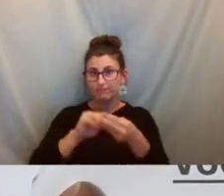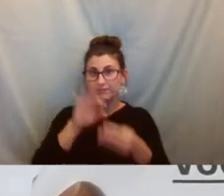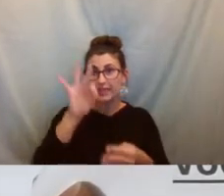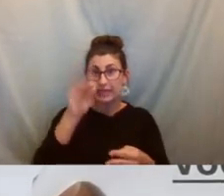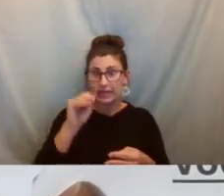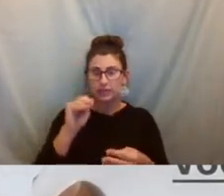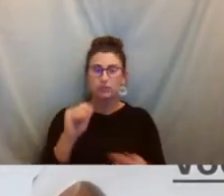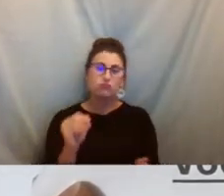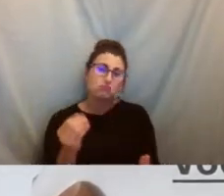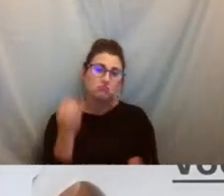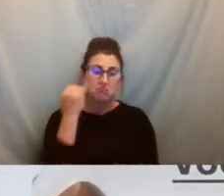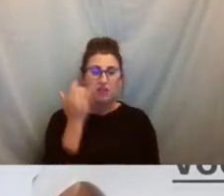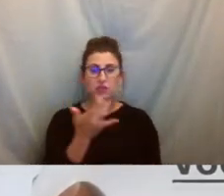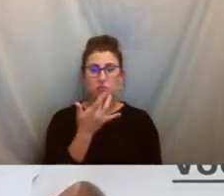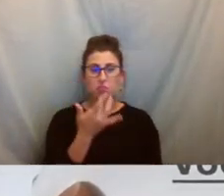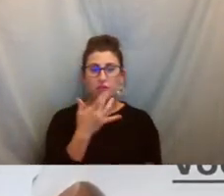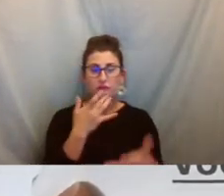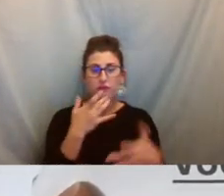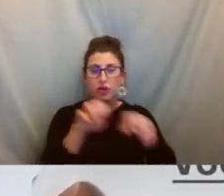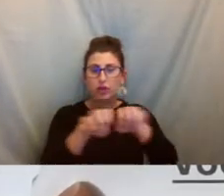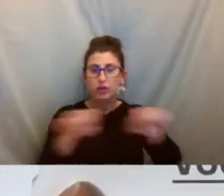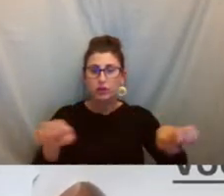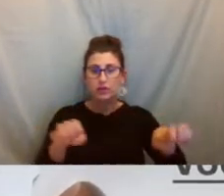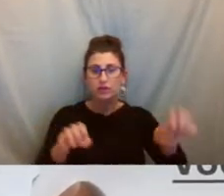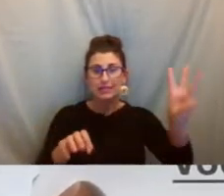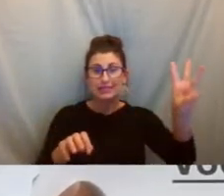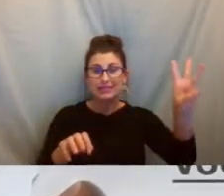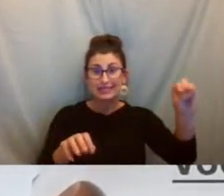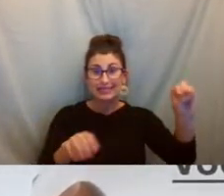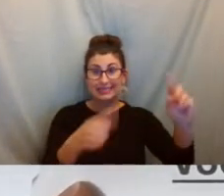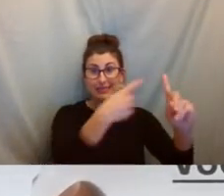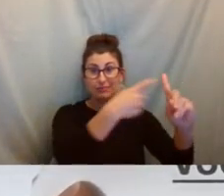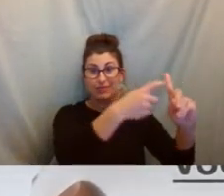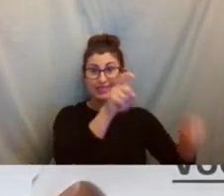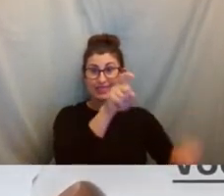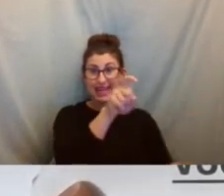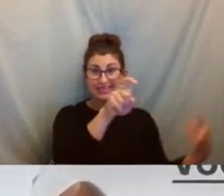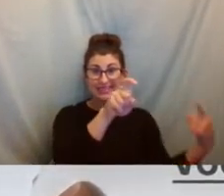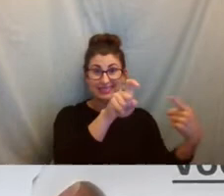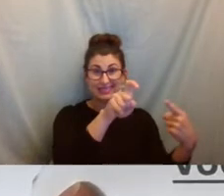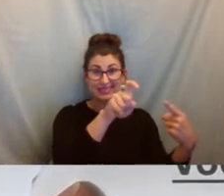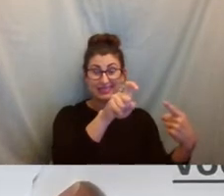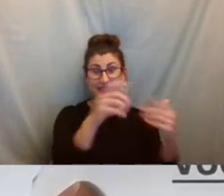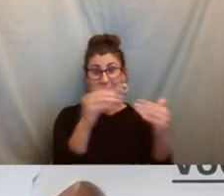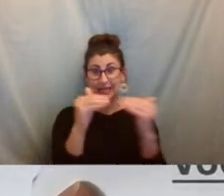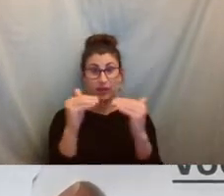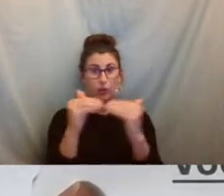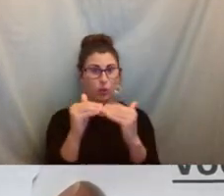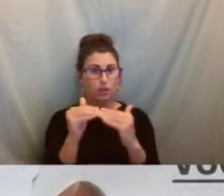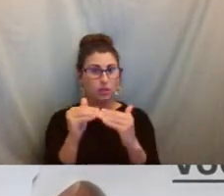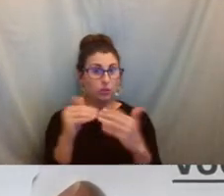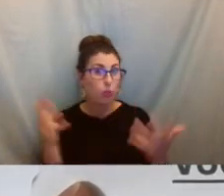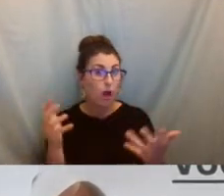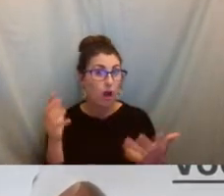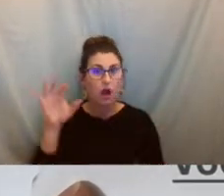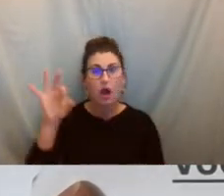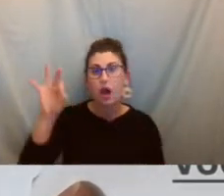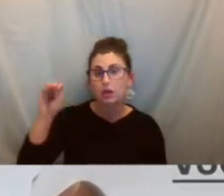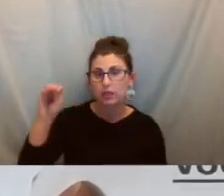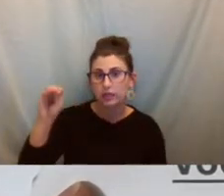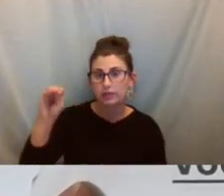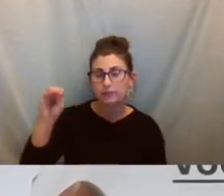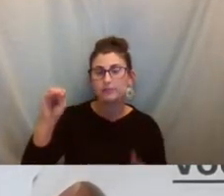So if I wanted to write an equation, 60 plus x, an unknown value, if I did not know that was 30, equals